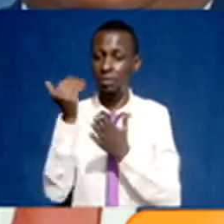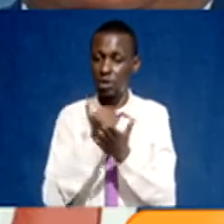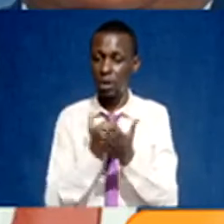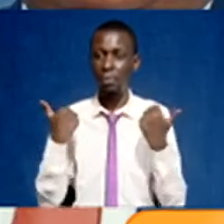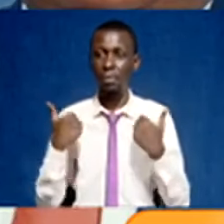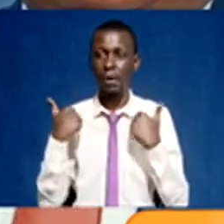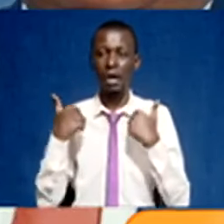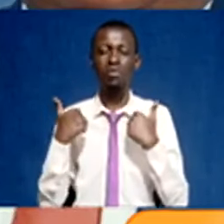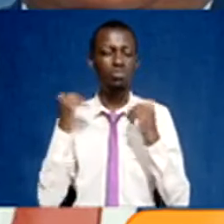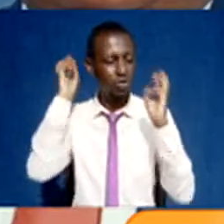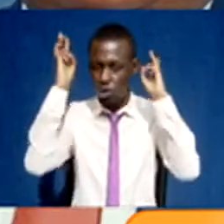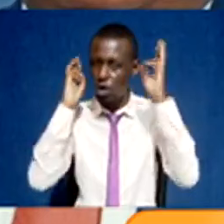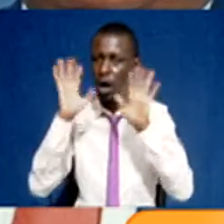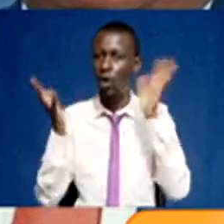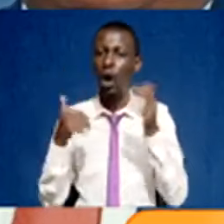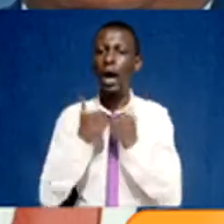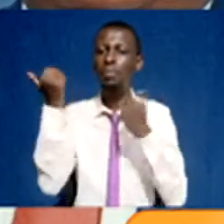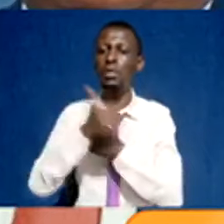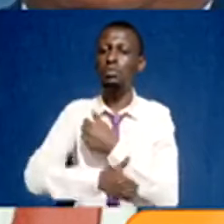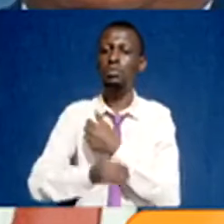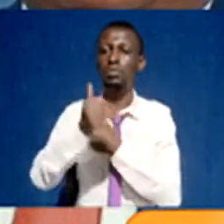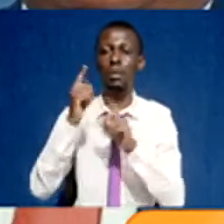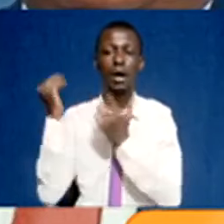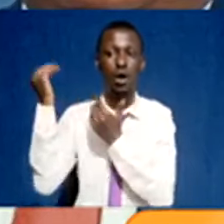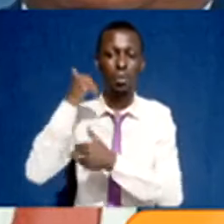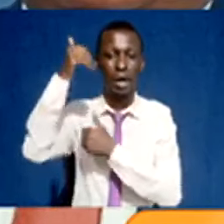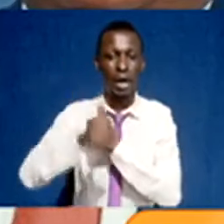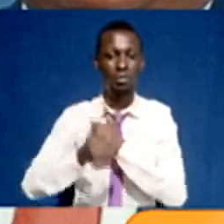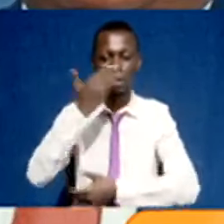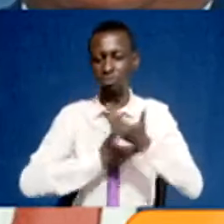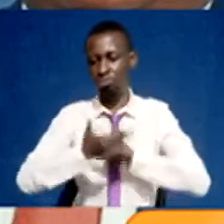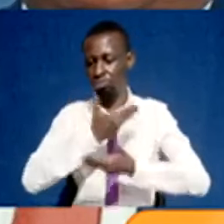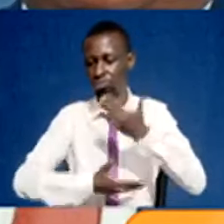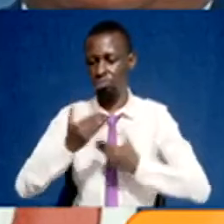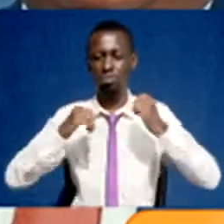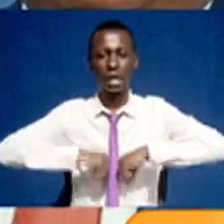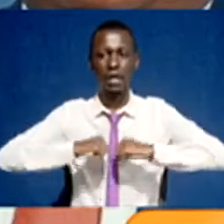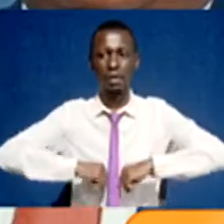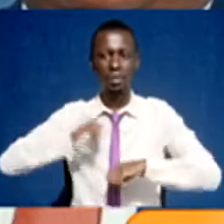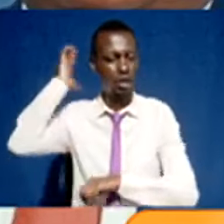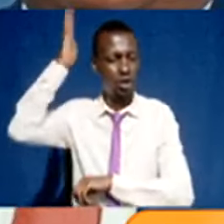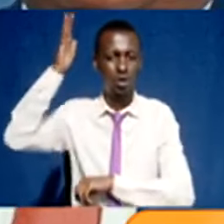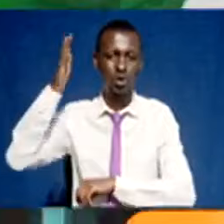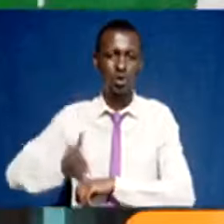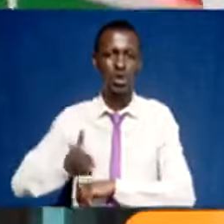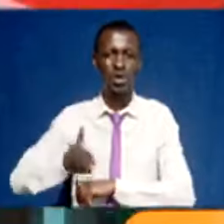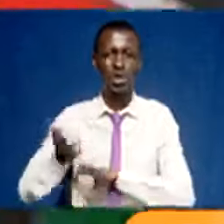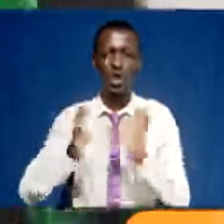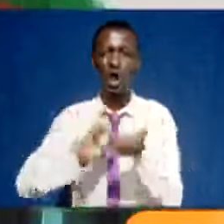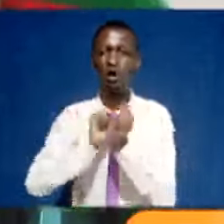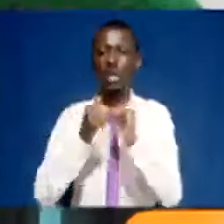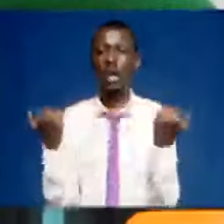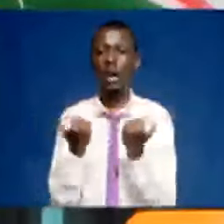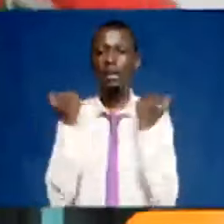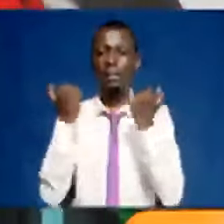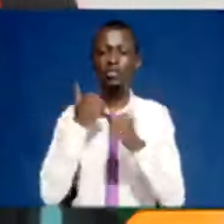cloud of uncertainty. They, however, hoped that by the end of the talks, a final consensus will be reached on the transition to